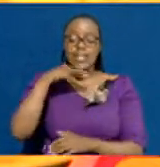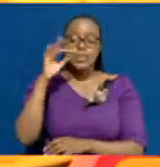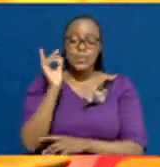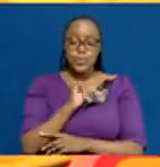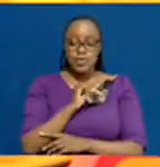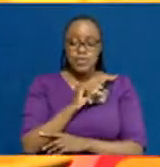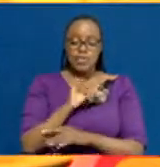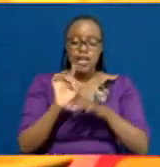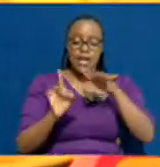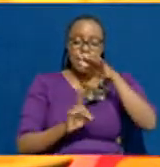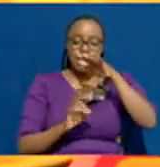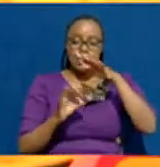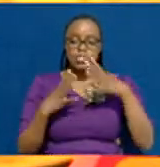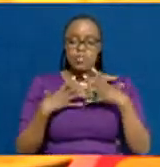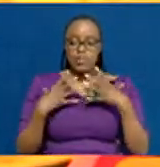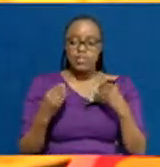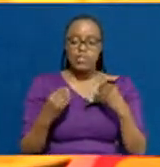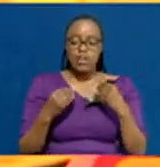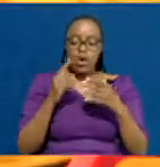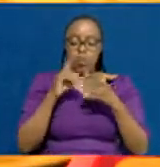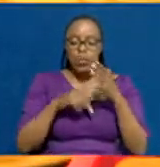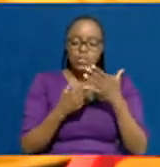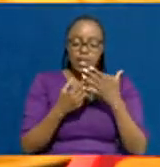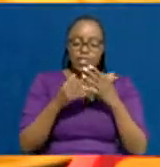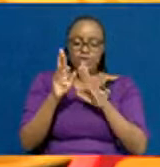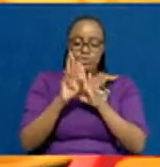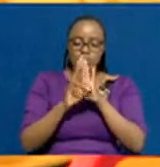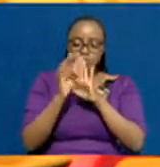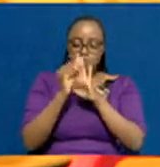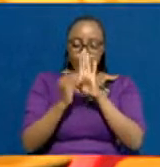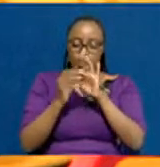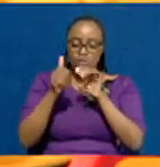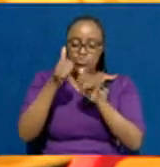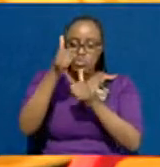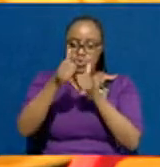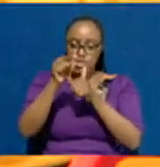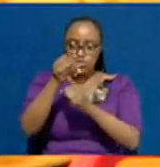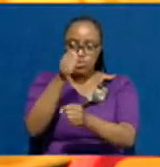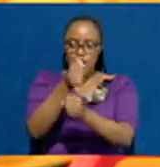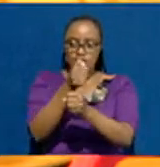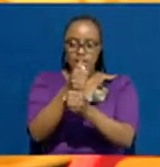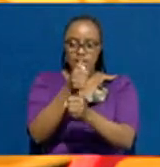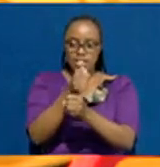the Ministry of Health, what are the measures that you've taken to